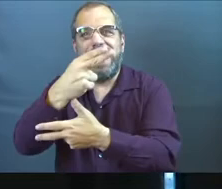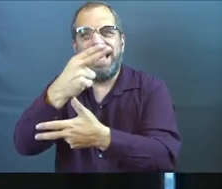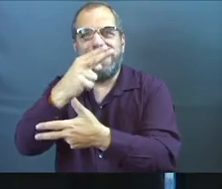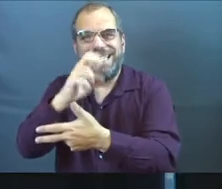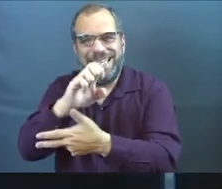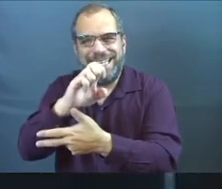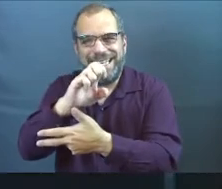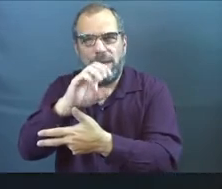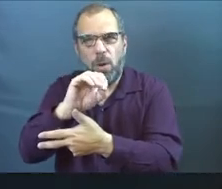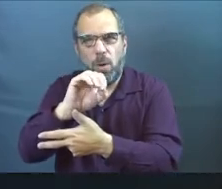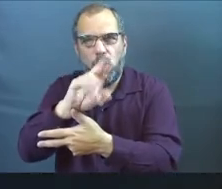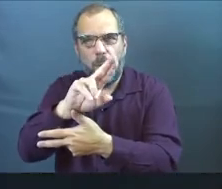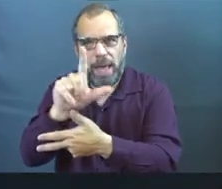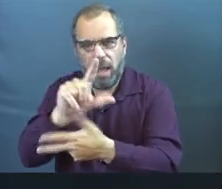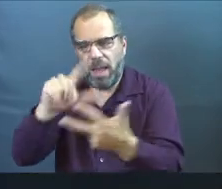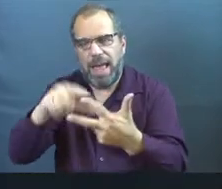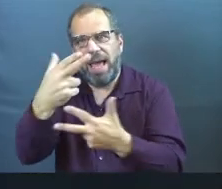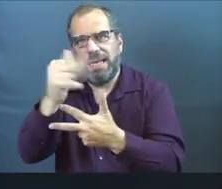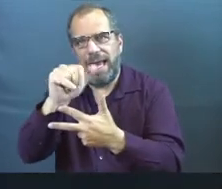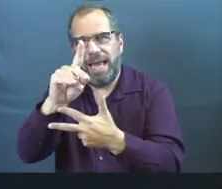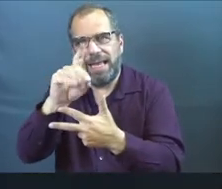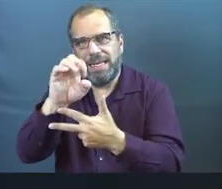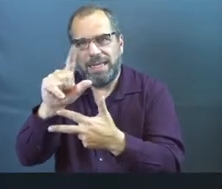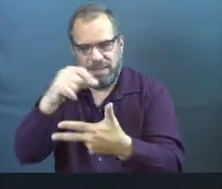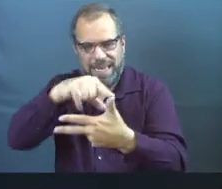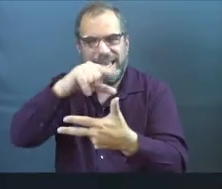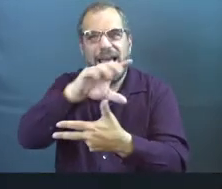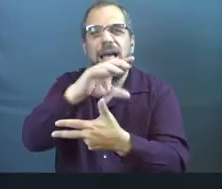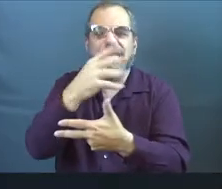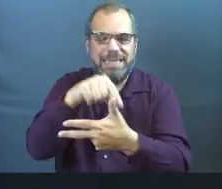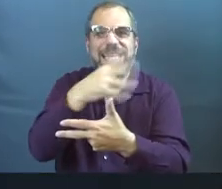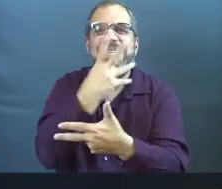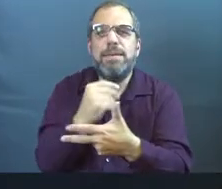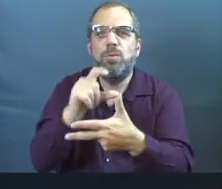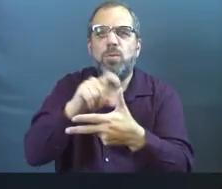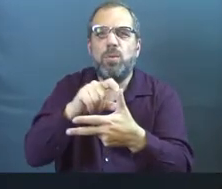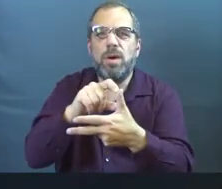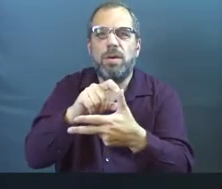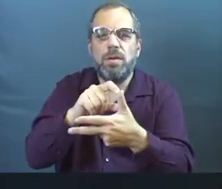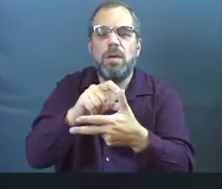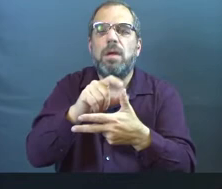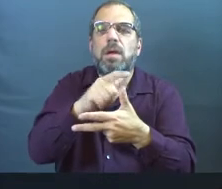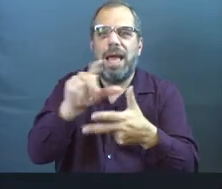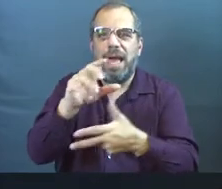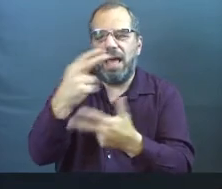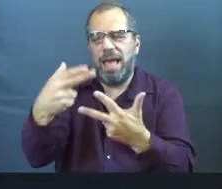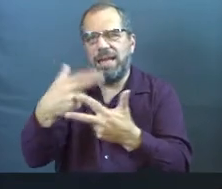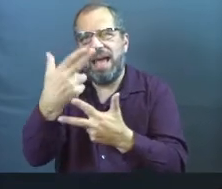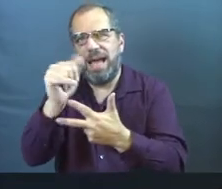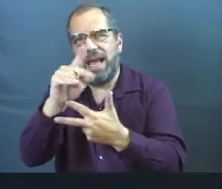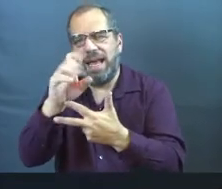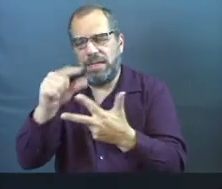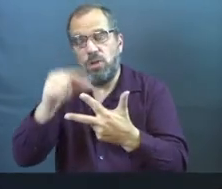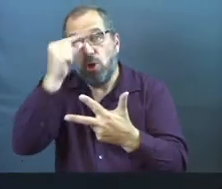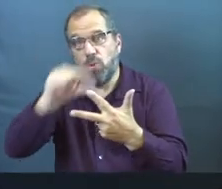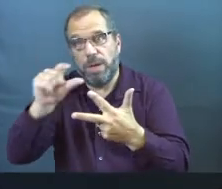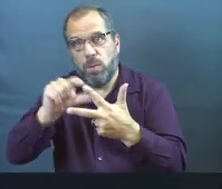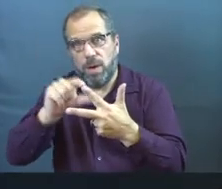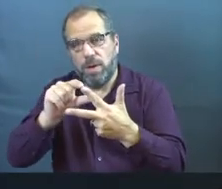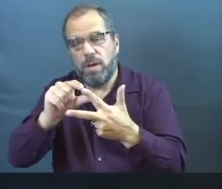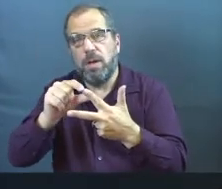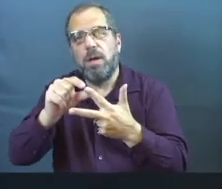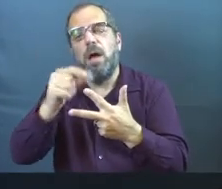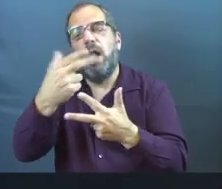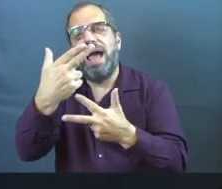Hades. Okay, Sheol and Hades. Sheol is a Hebrew word. It comes from the Hebrew language, and Hades is a Greek word. The root is from